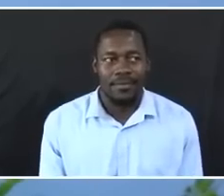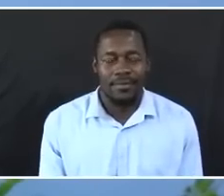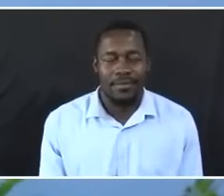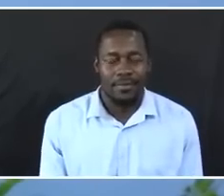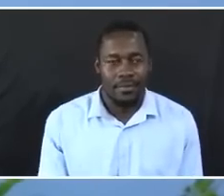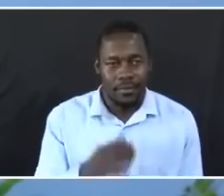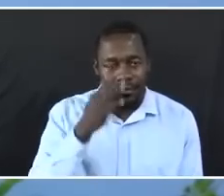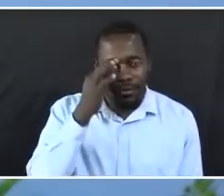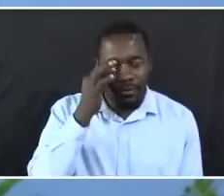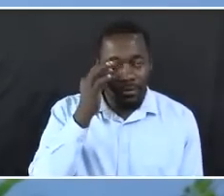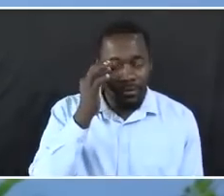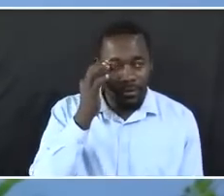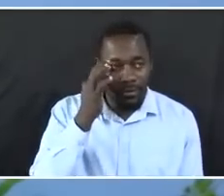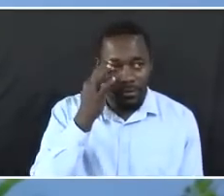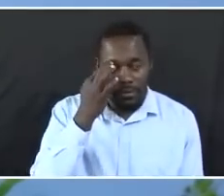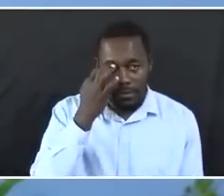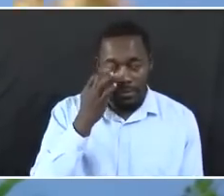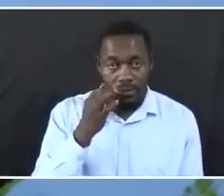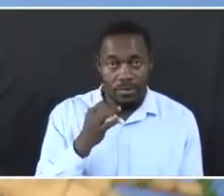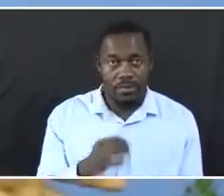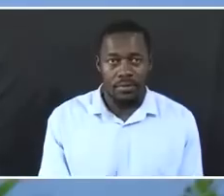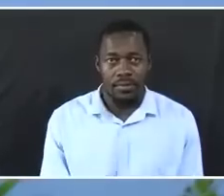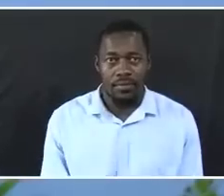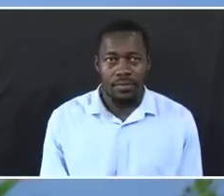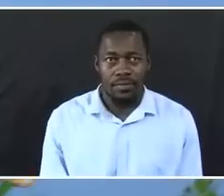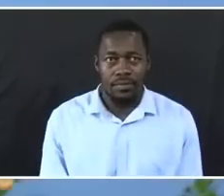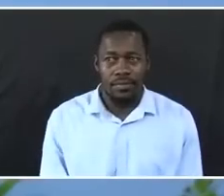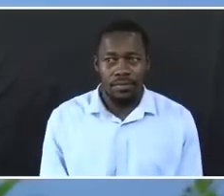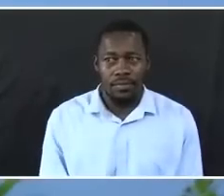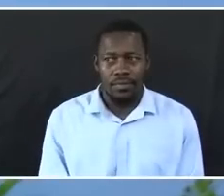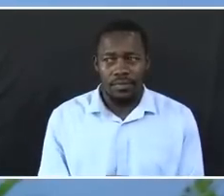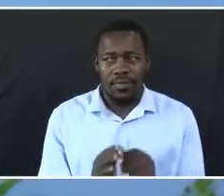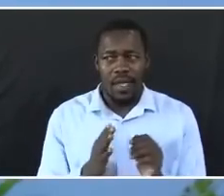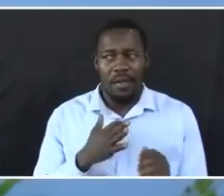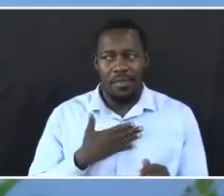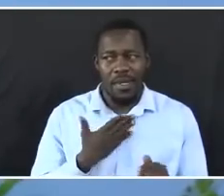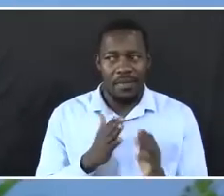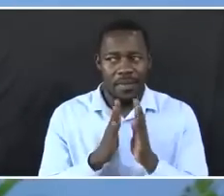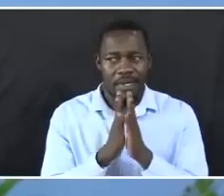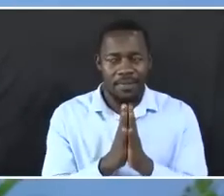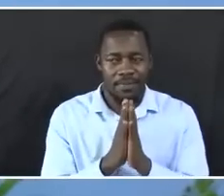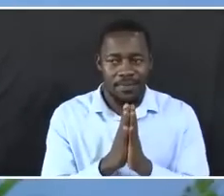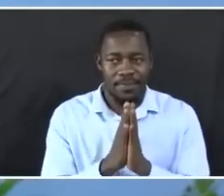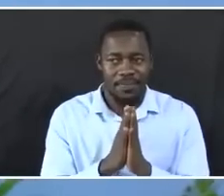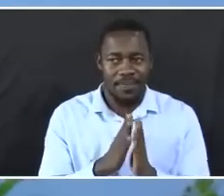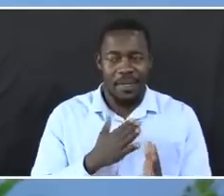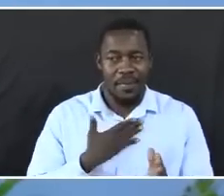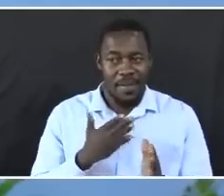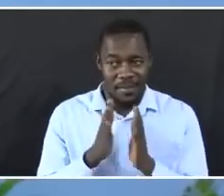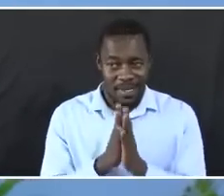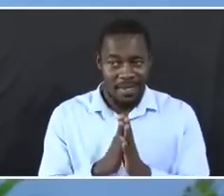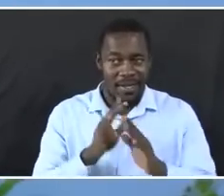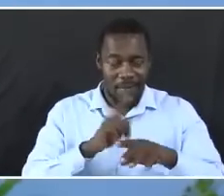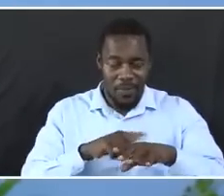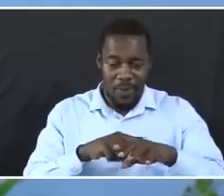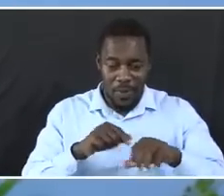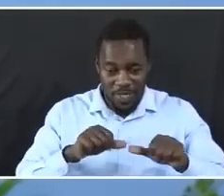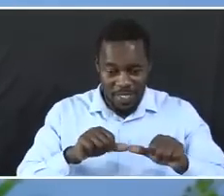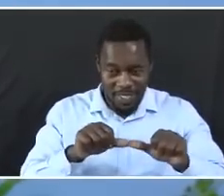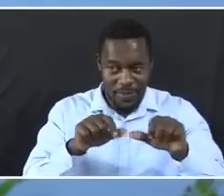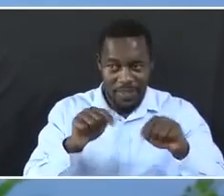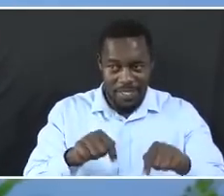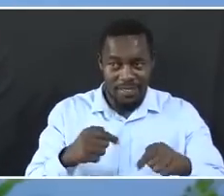anyone. But I pray even as we continue with this discourse, it will produce a godly sorrow in